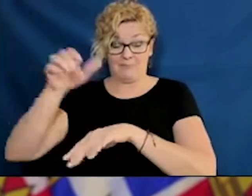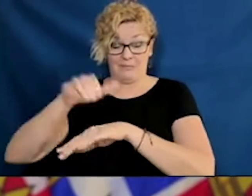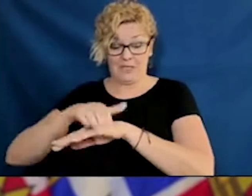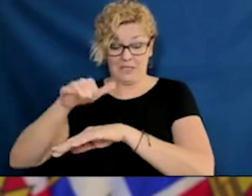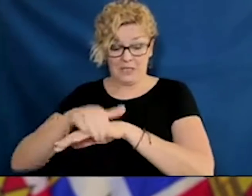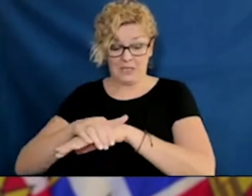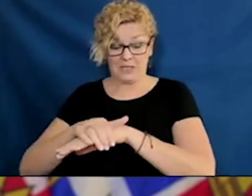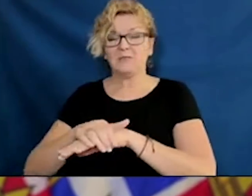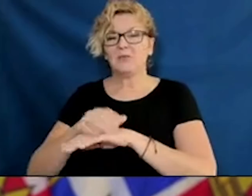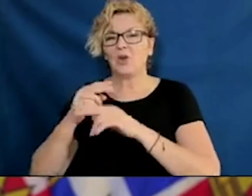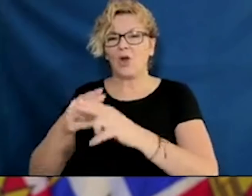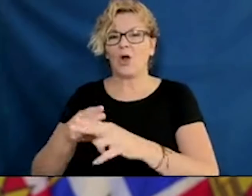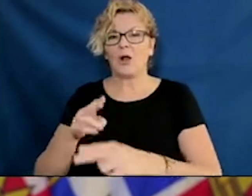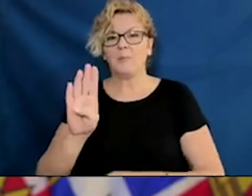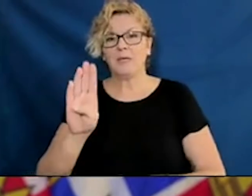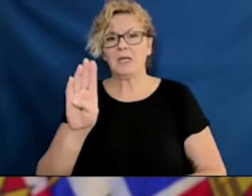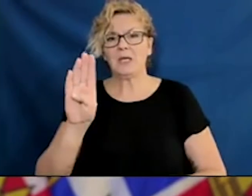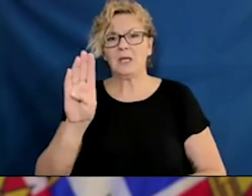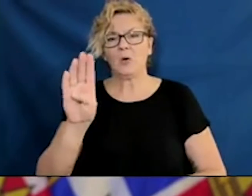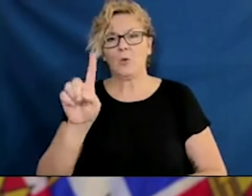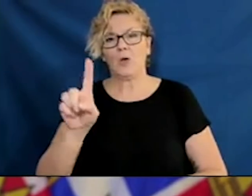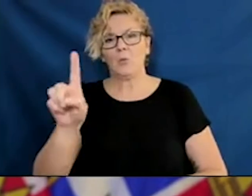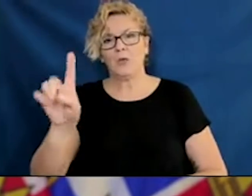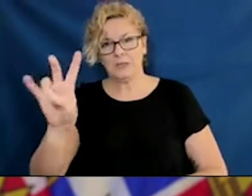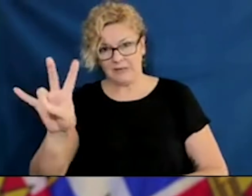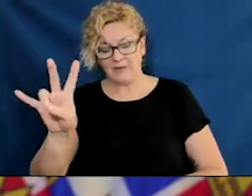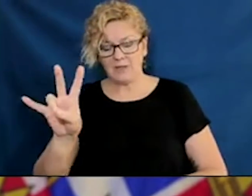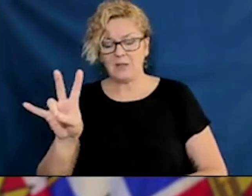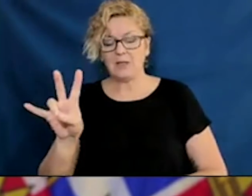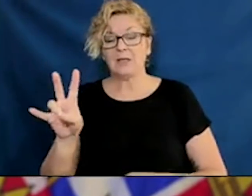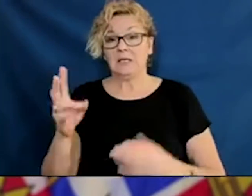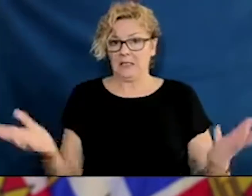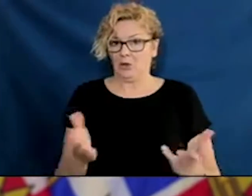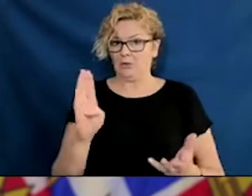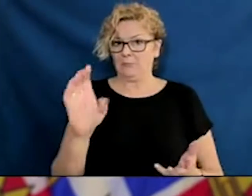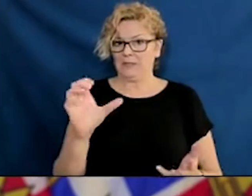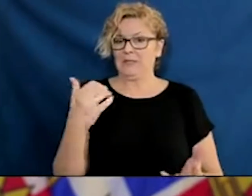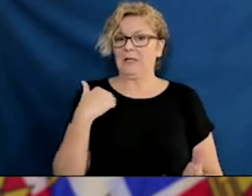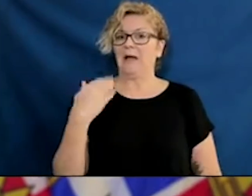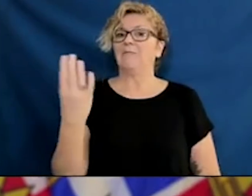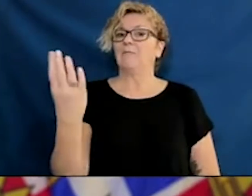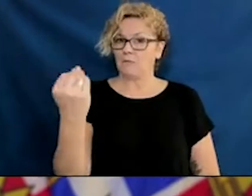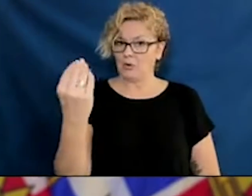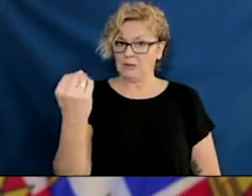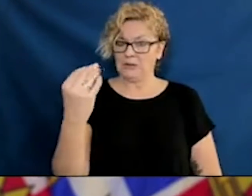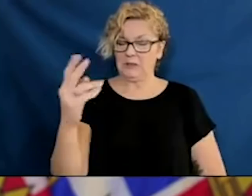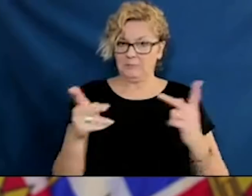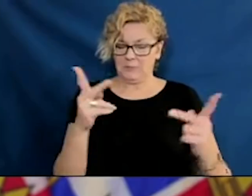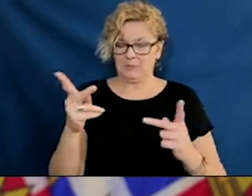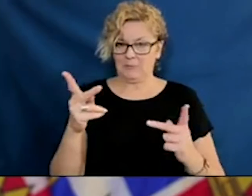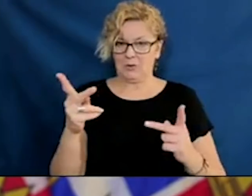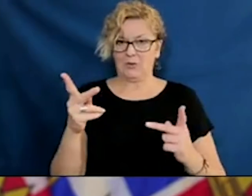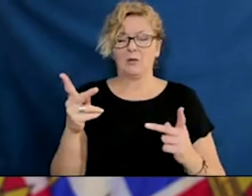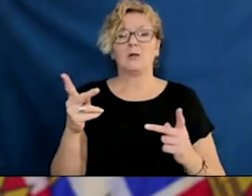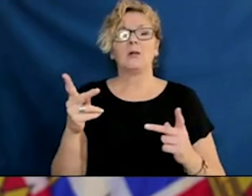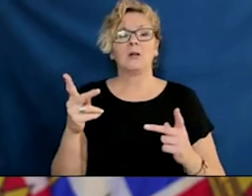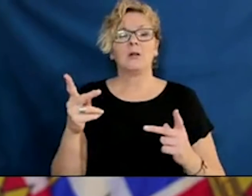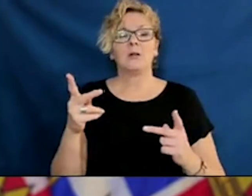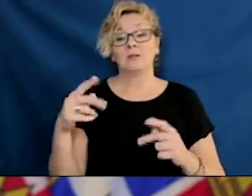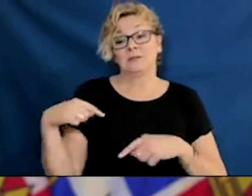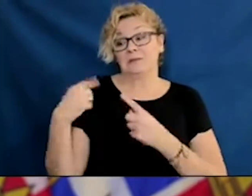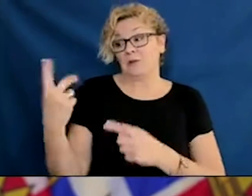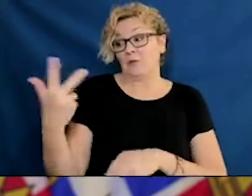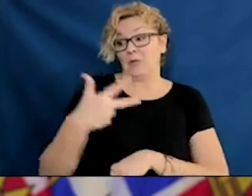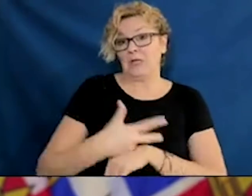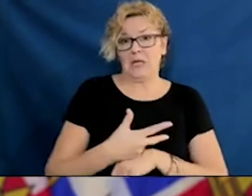with the UK. That includes 7 new cases, additional cases that were confirmed over this weekend. To